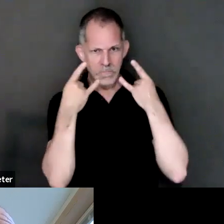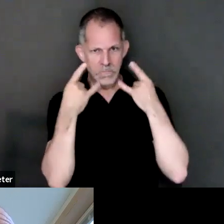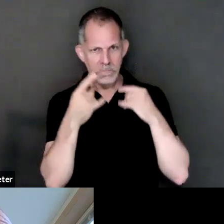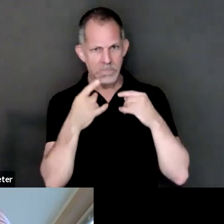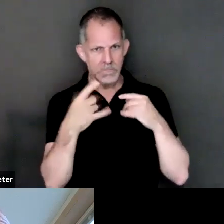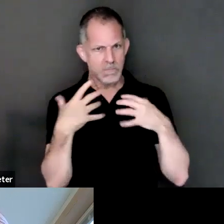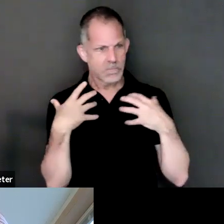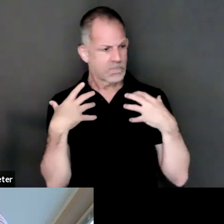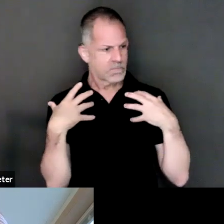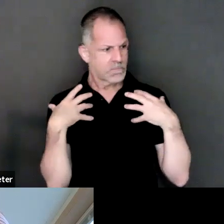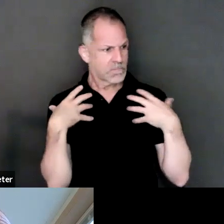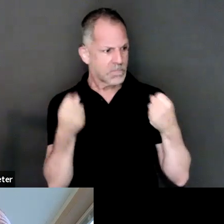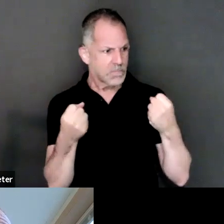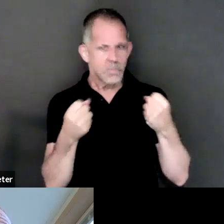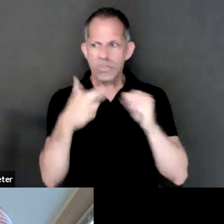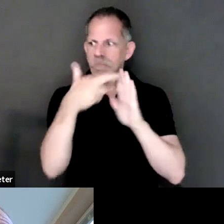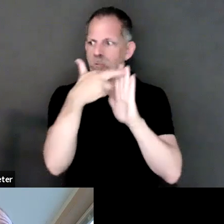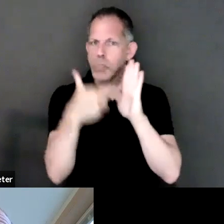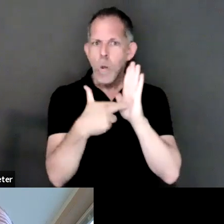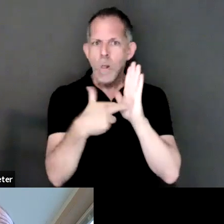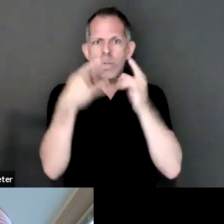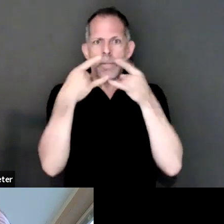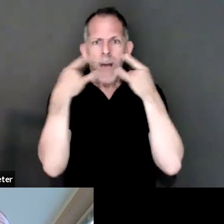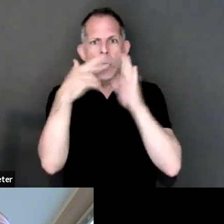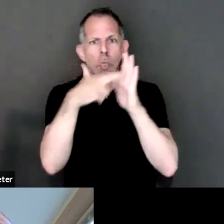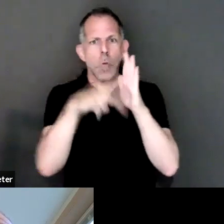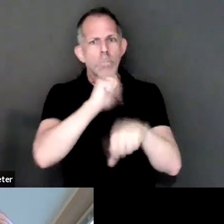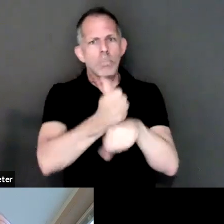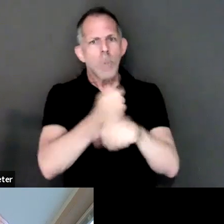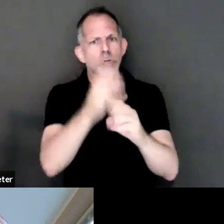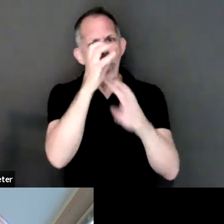from the health officer's position,